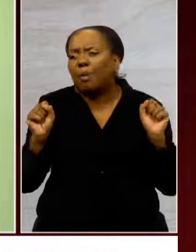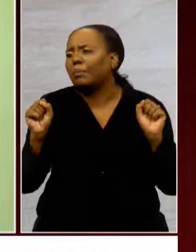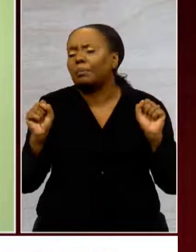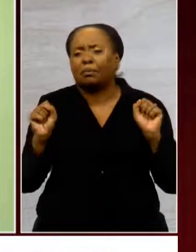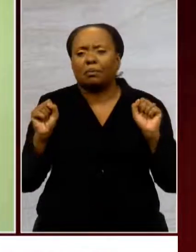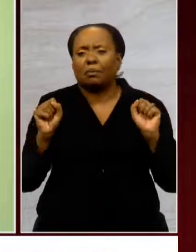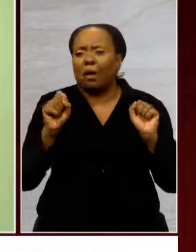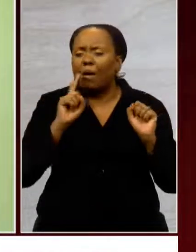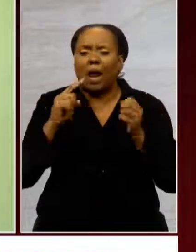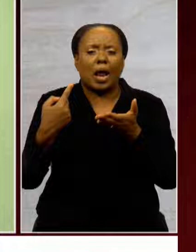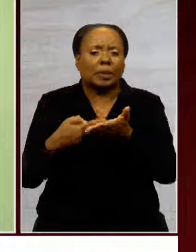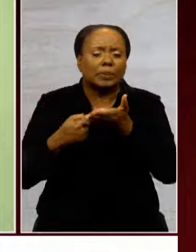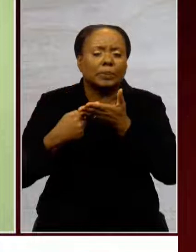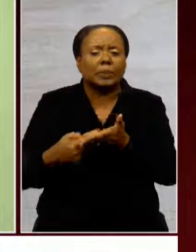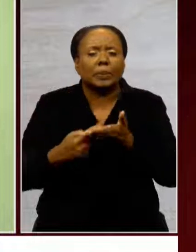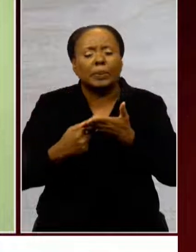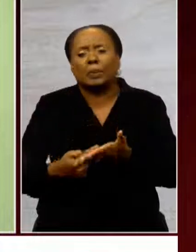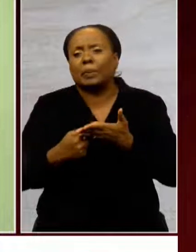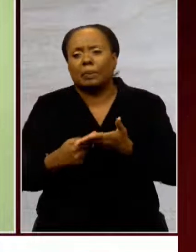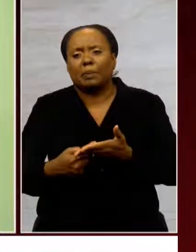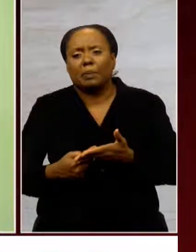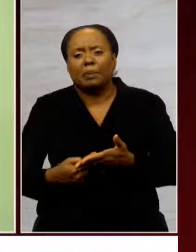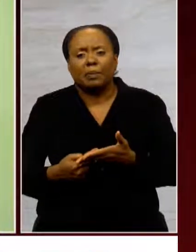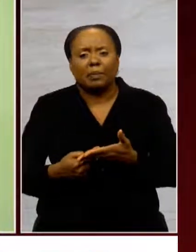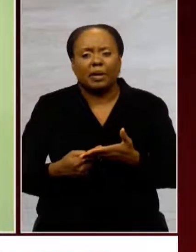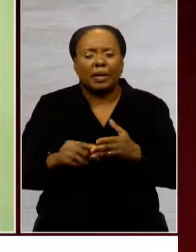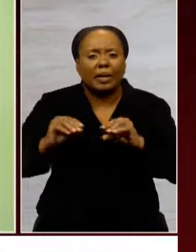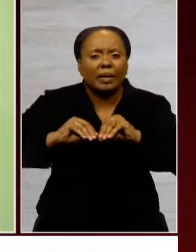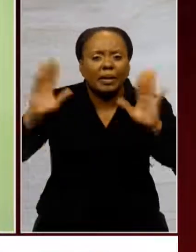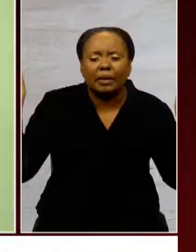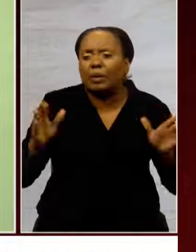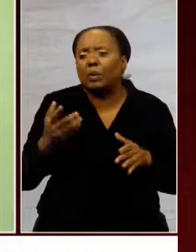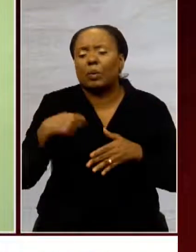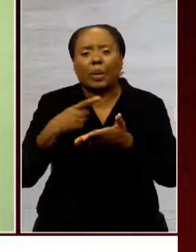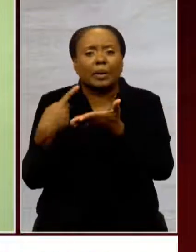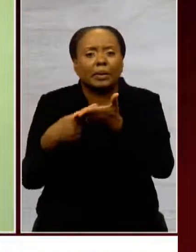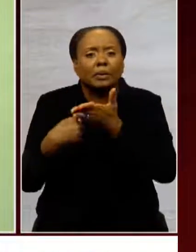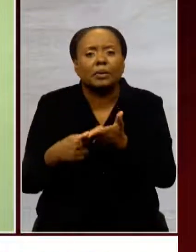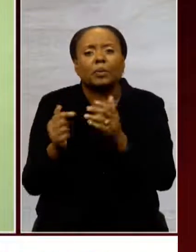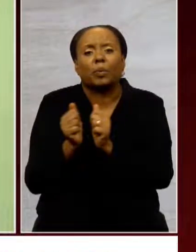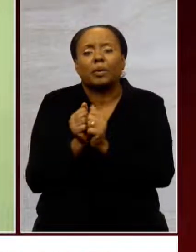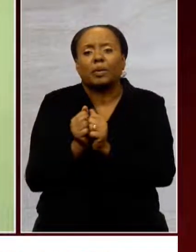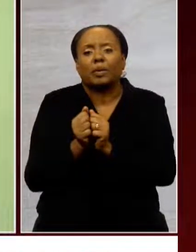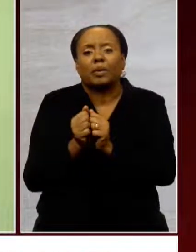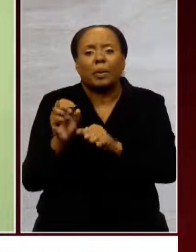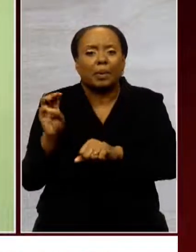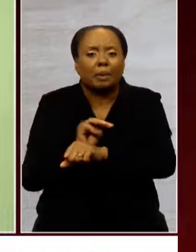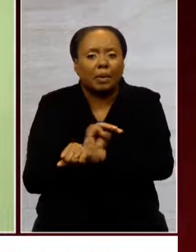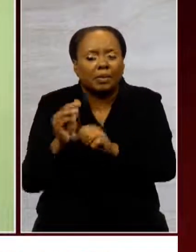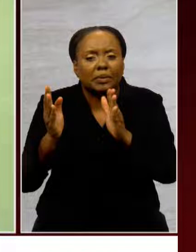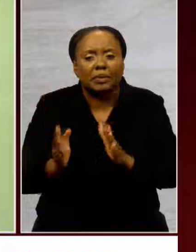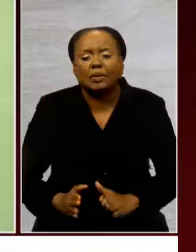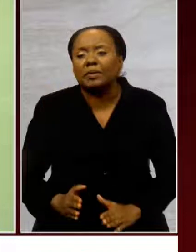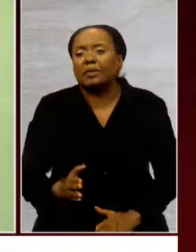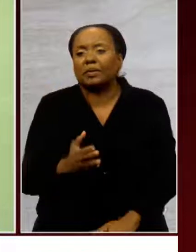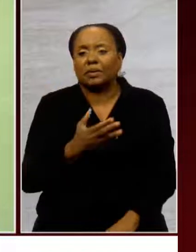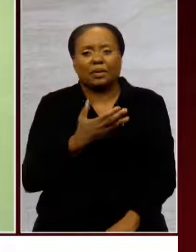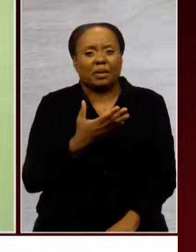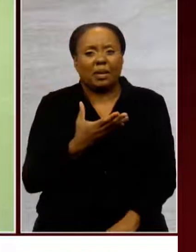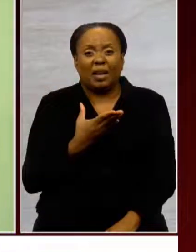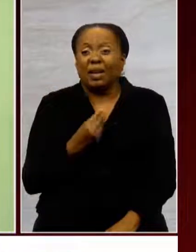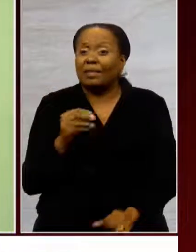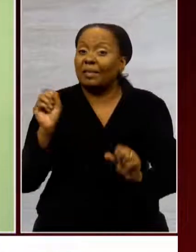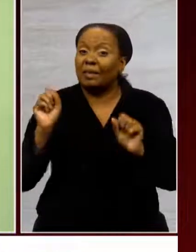to. And they have been transparent with us in terms of policies that they have in place. And we can only get better